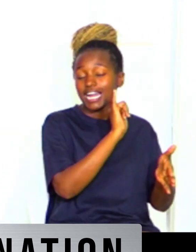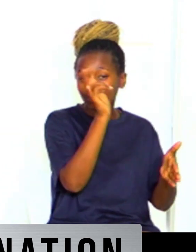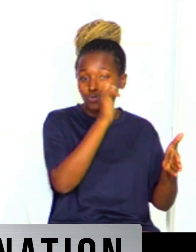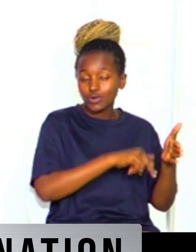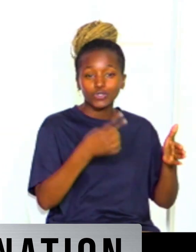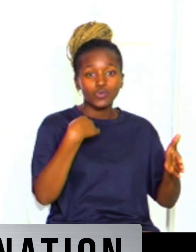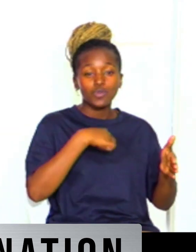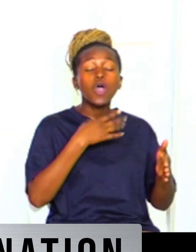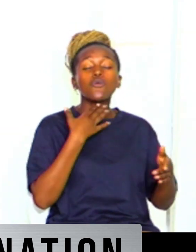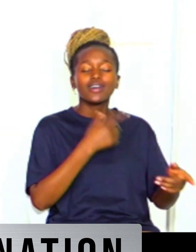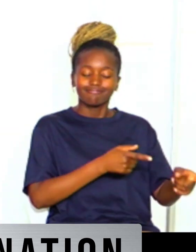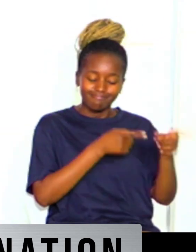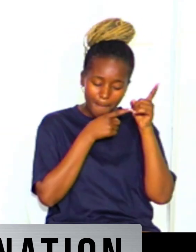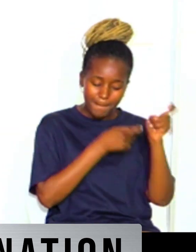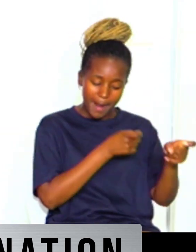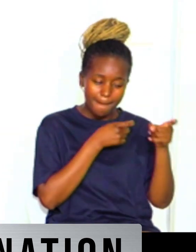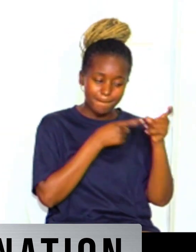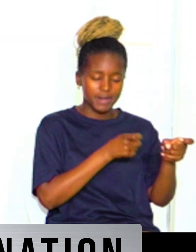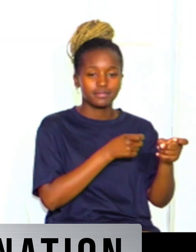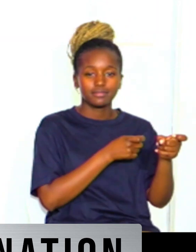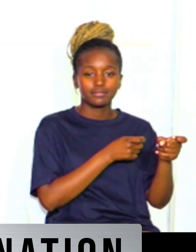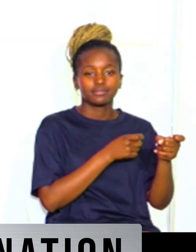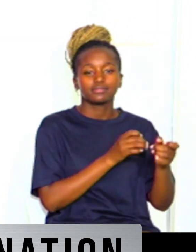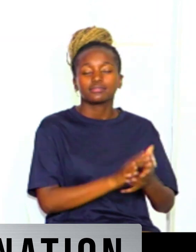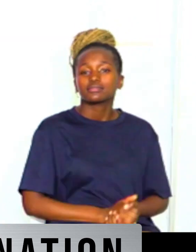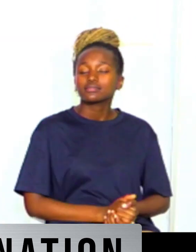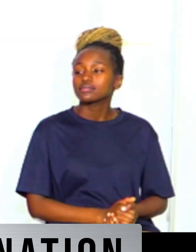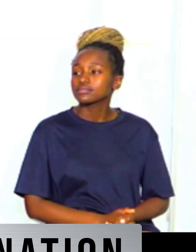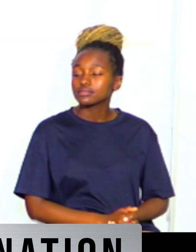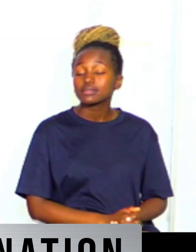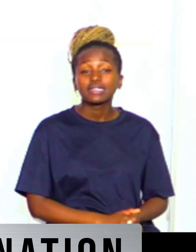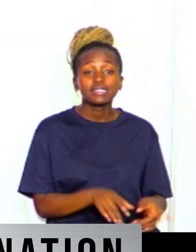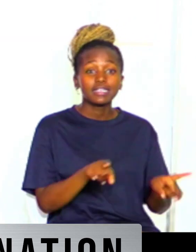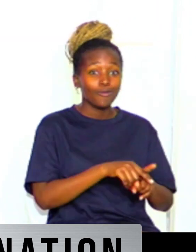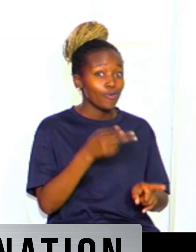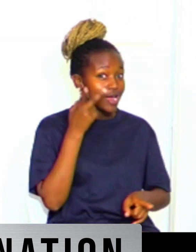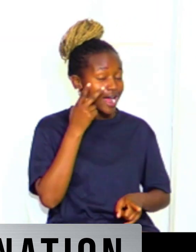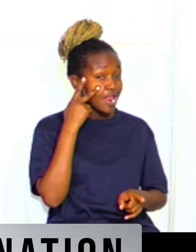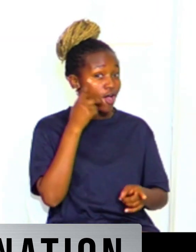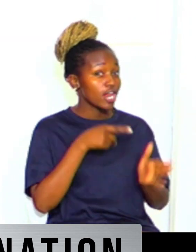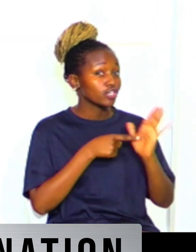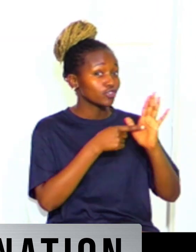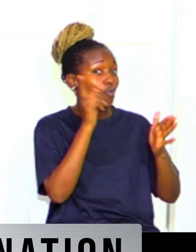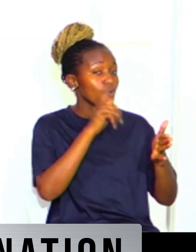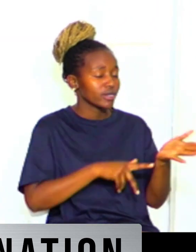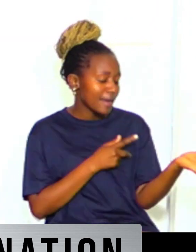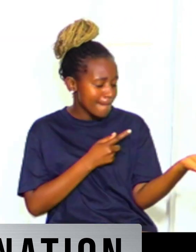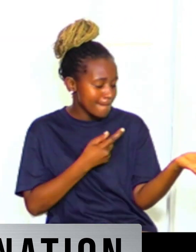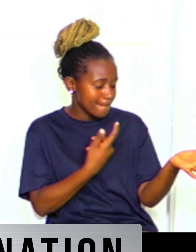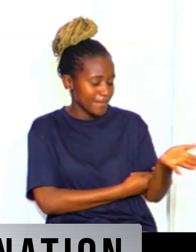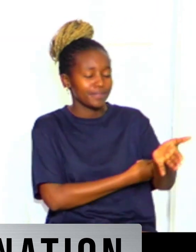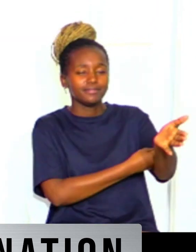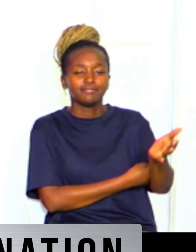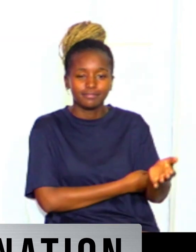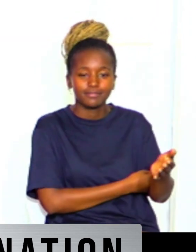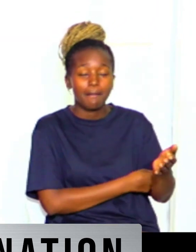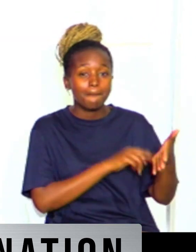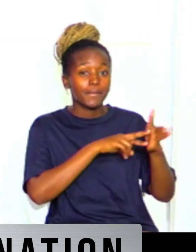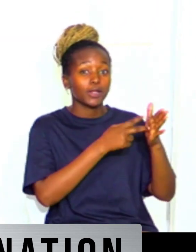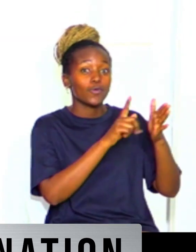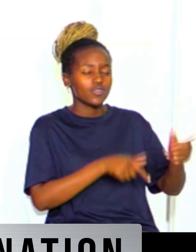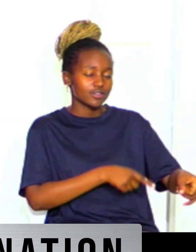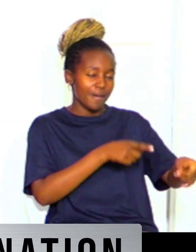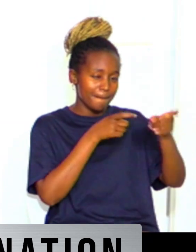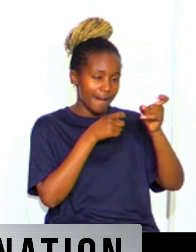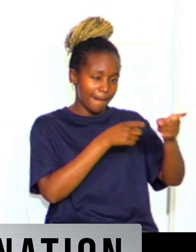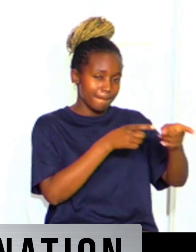syringe. Even the poster is syringe. Party symbol. Party symbol is syringe. Ile